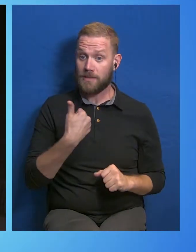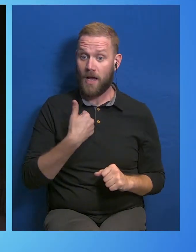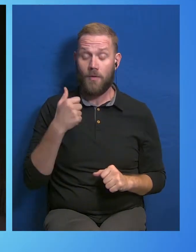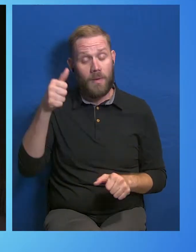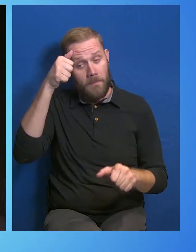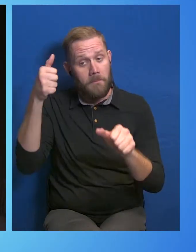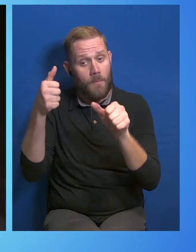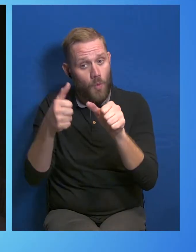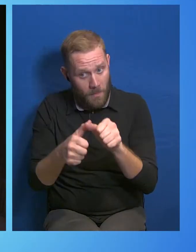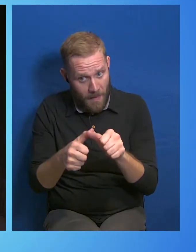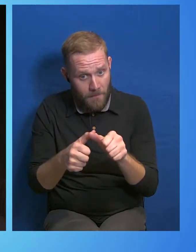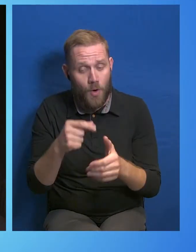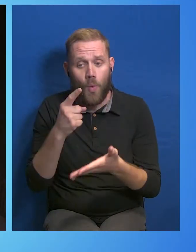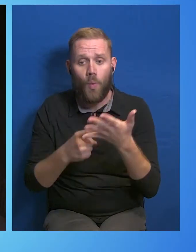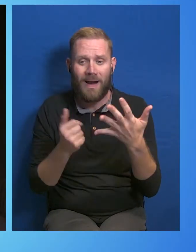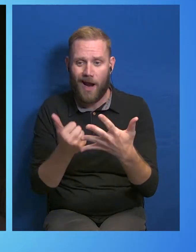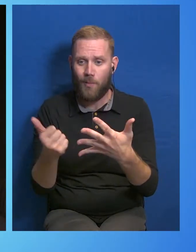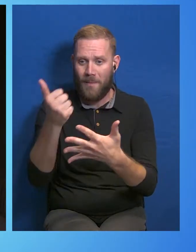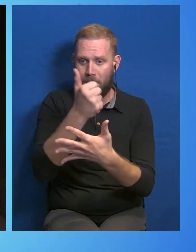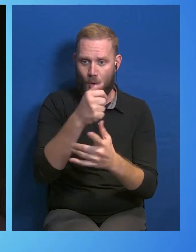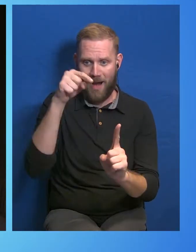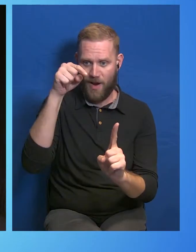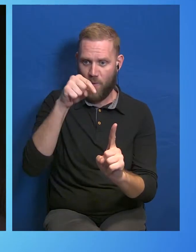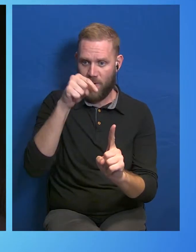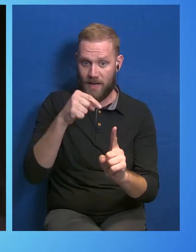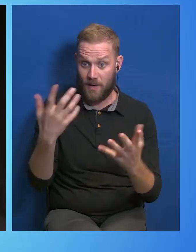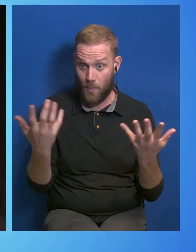always remember what our priority is.